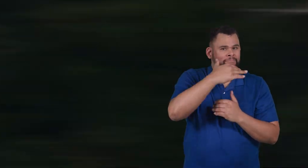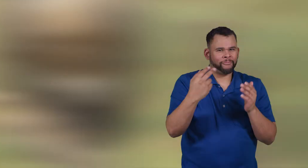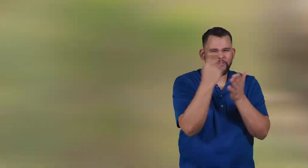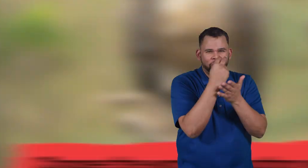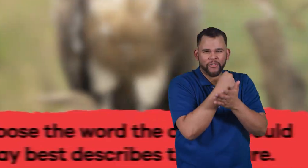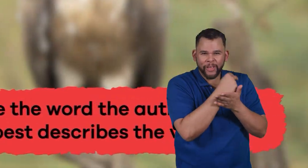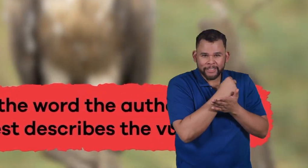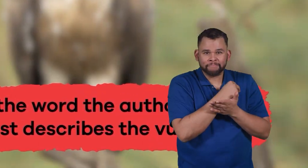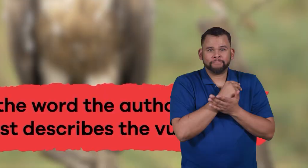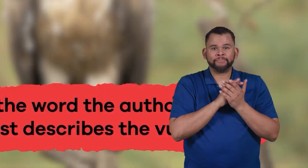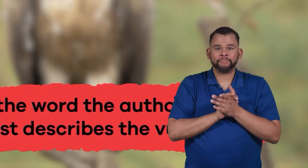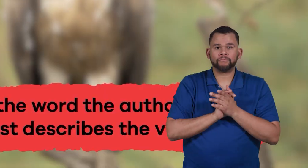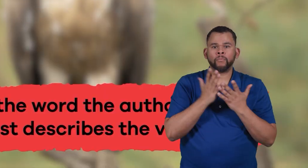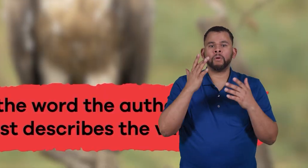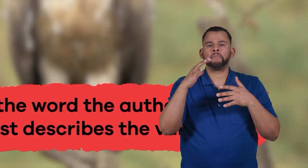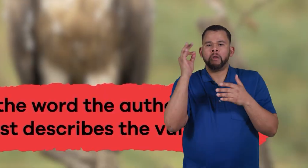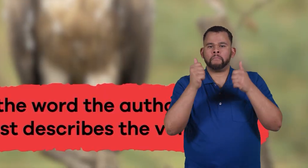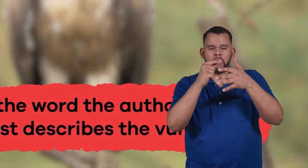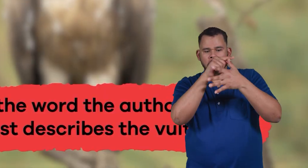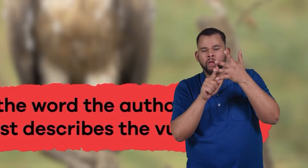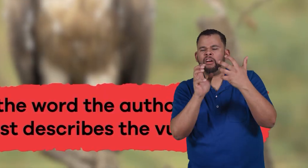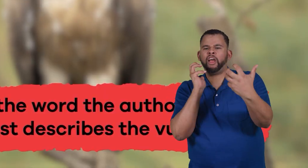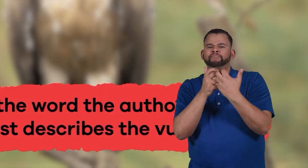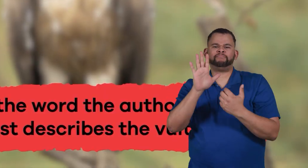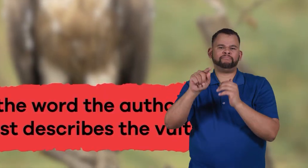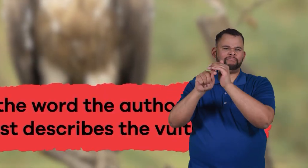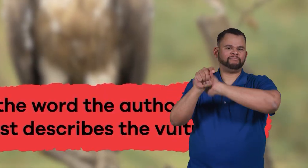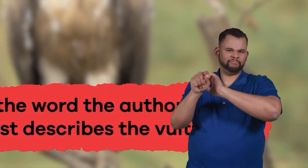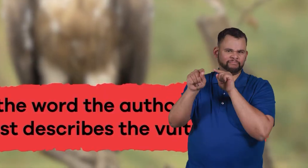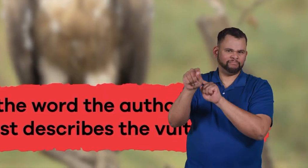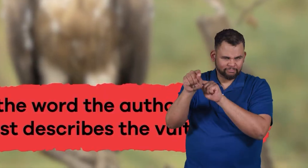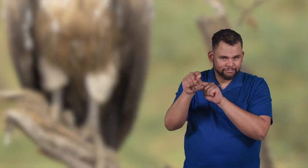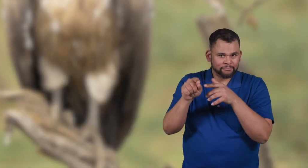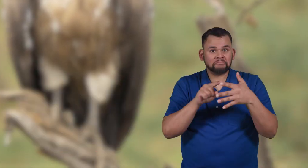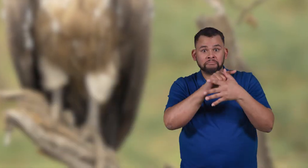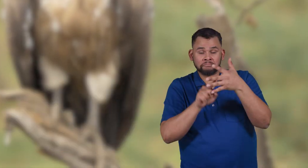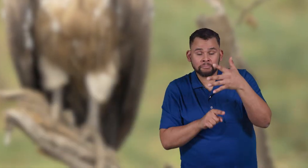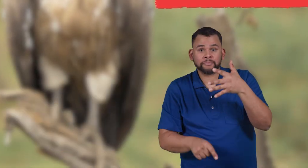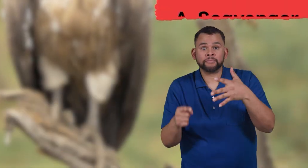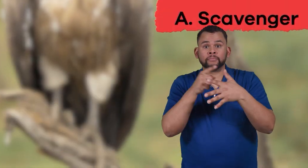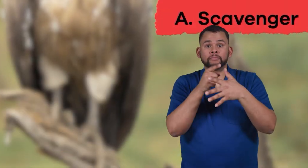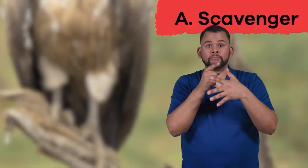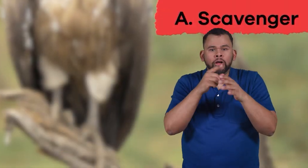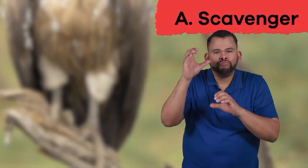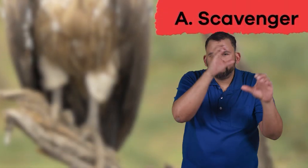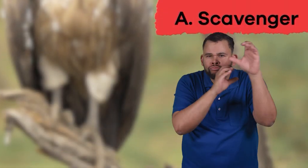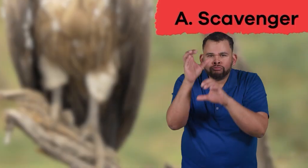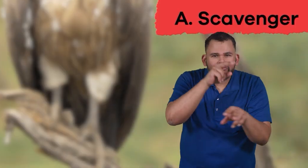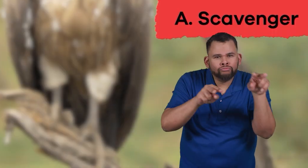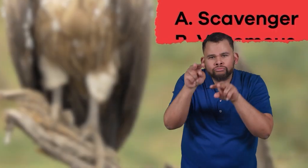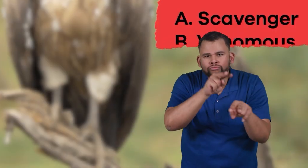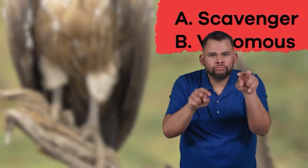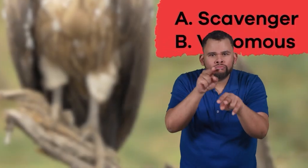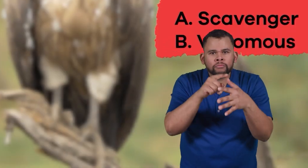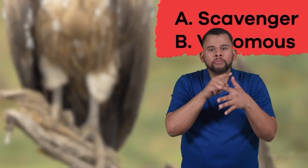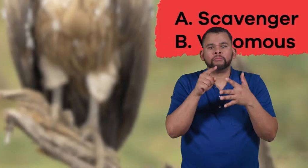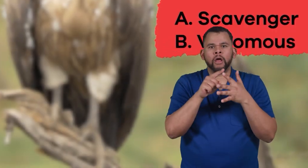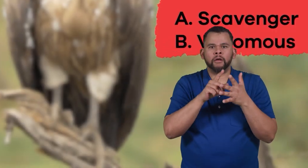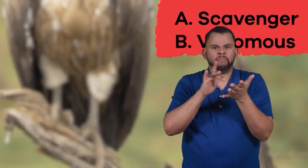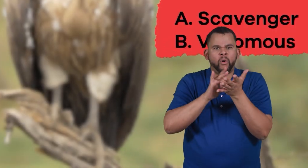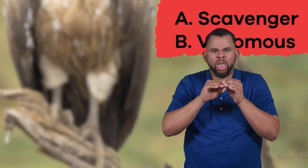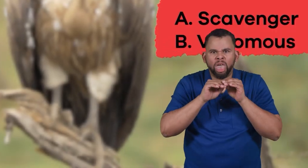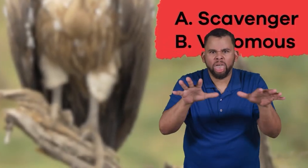review. Choose the word the author would say best describes the vulture. A. Scavenger B.